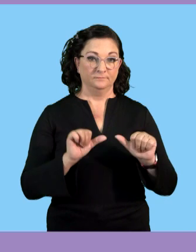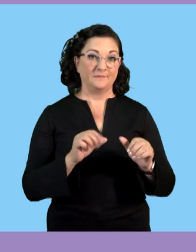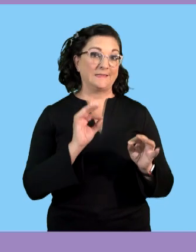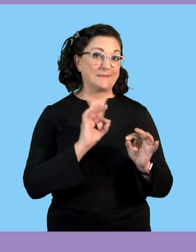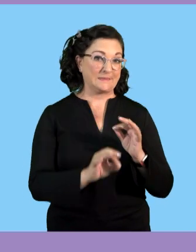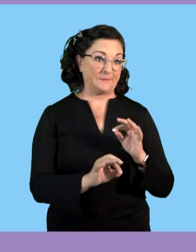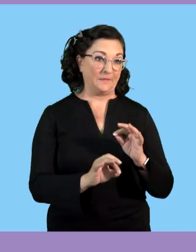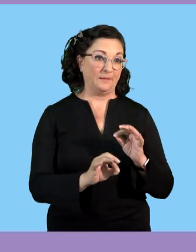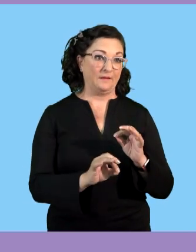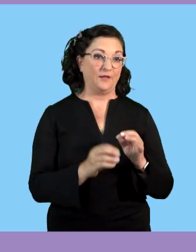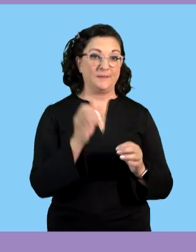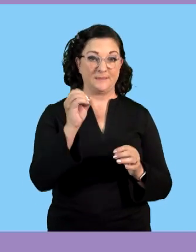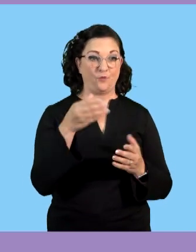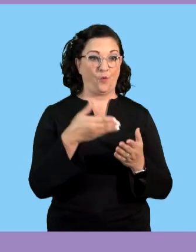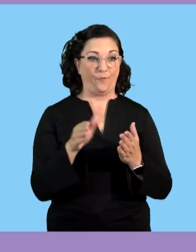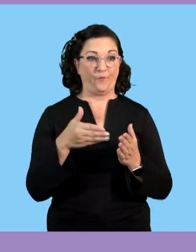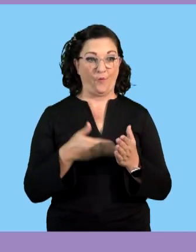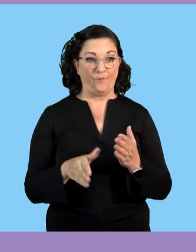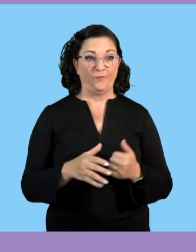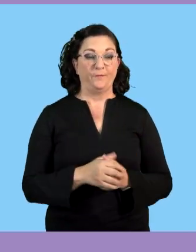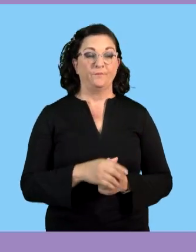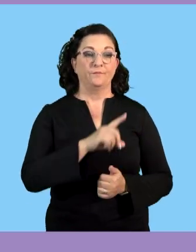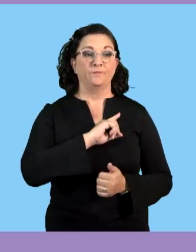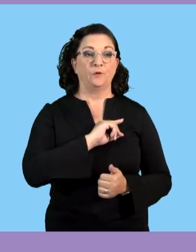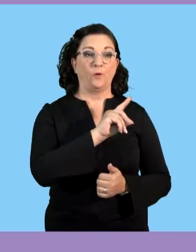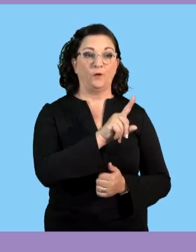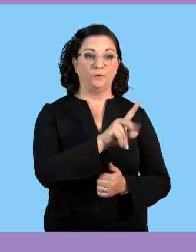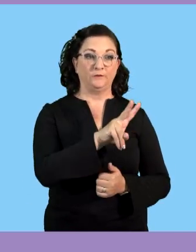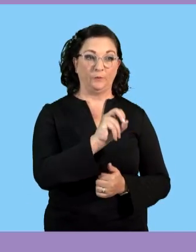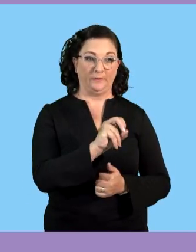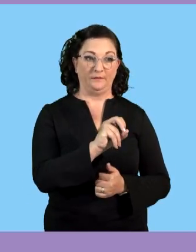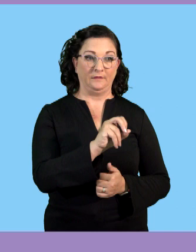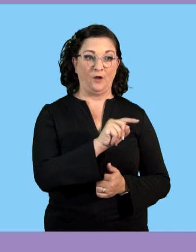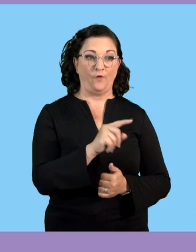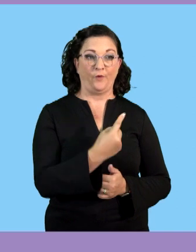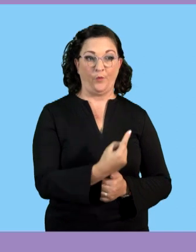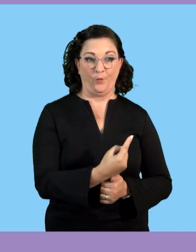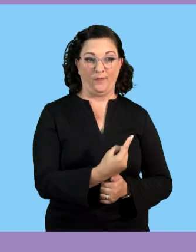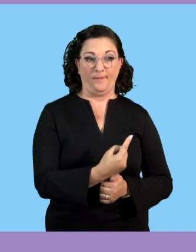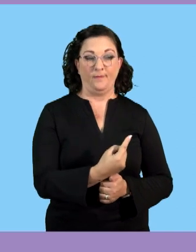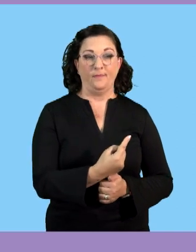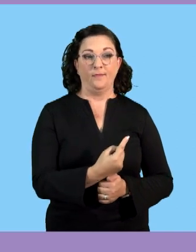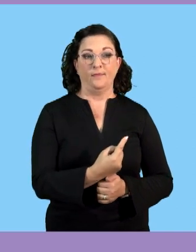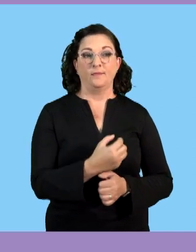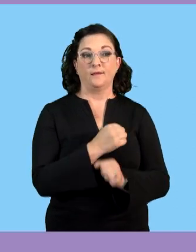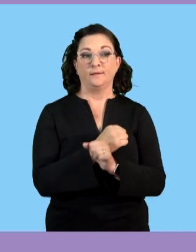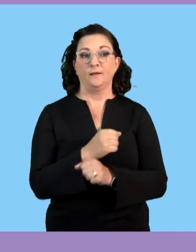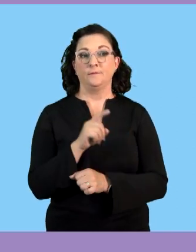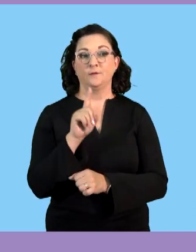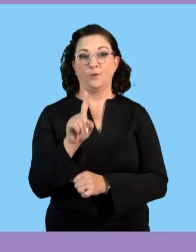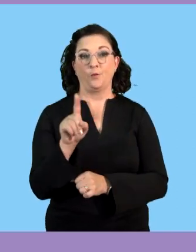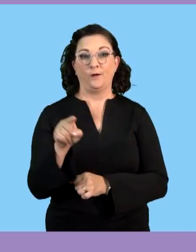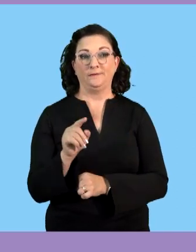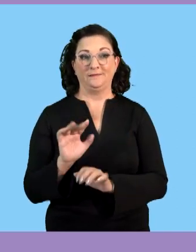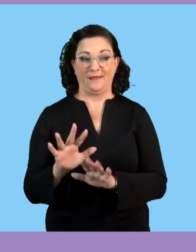We simplify it, we remove the zeros there. 120 times 1 would be 120. 1 times